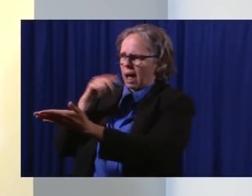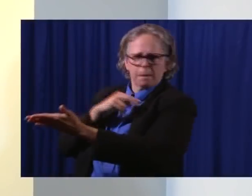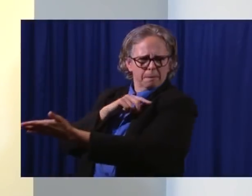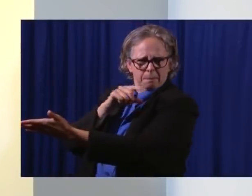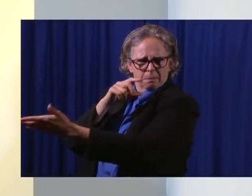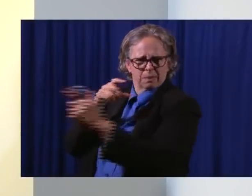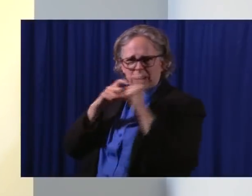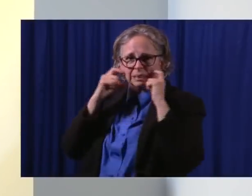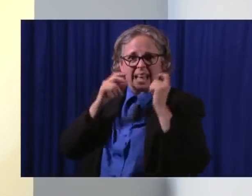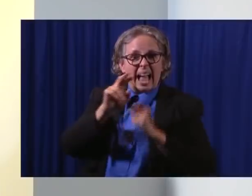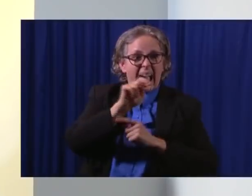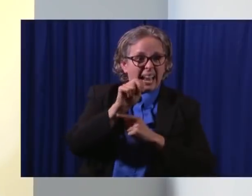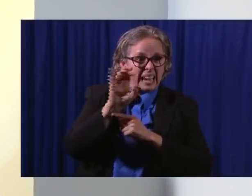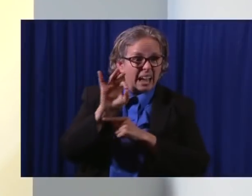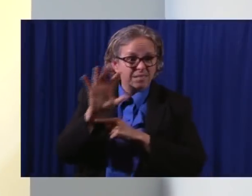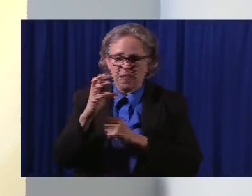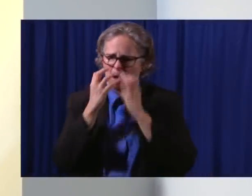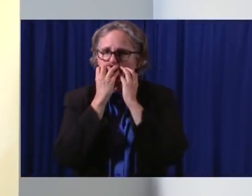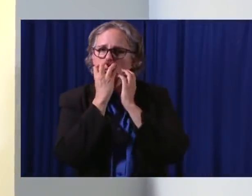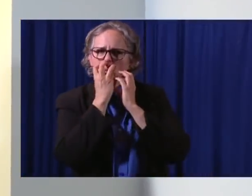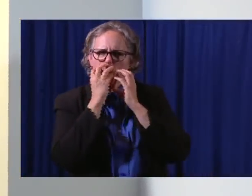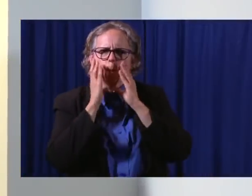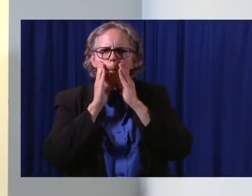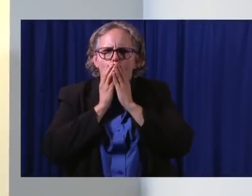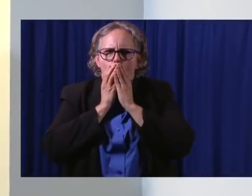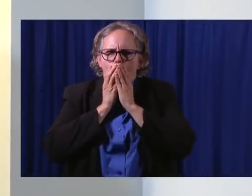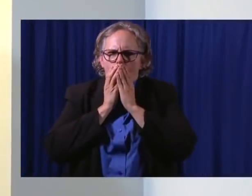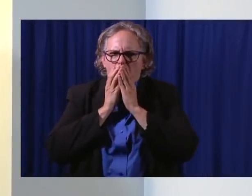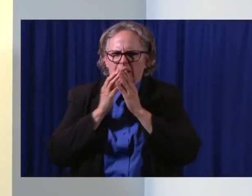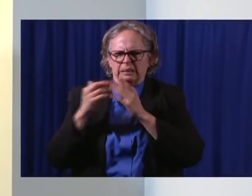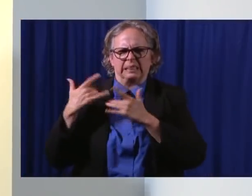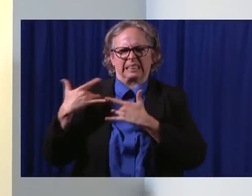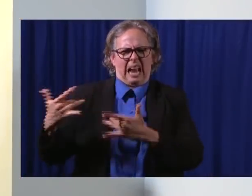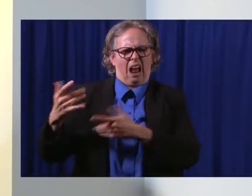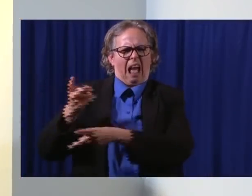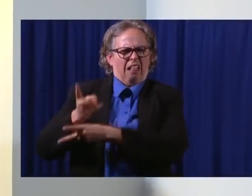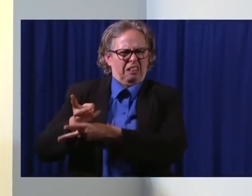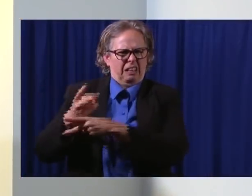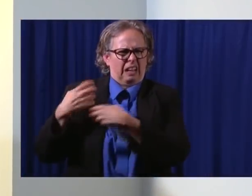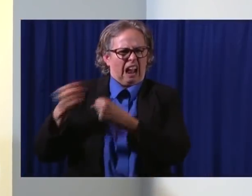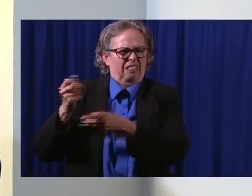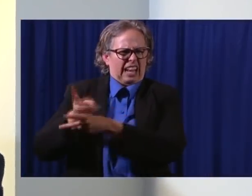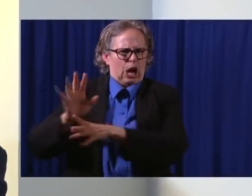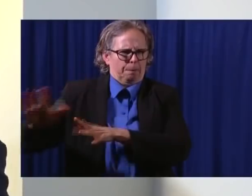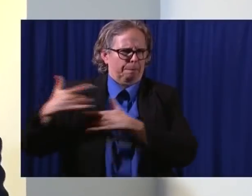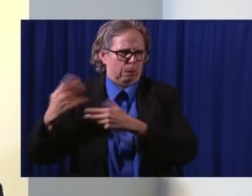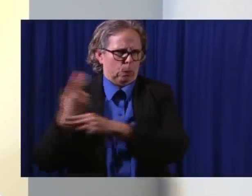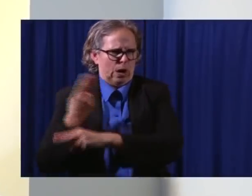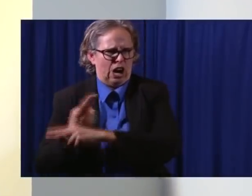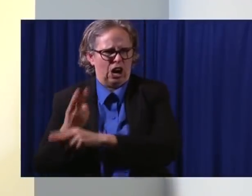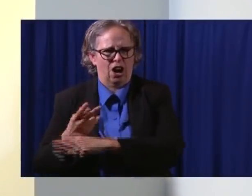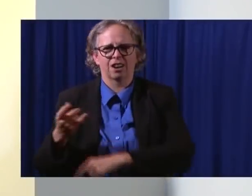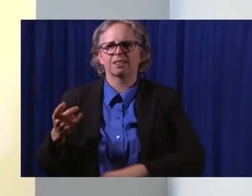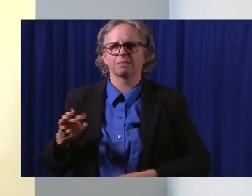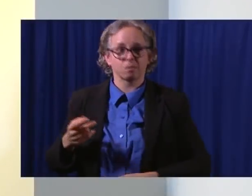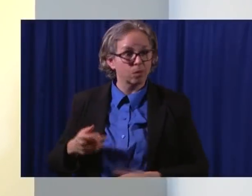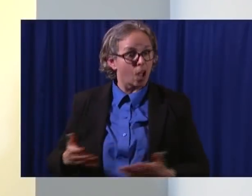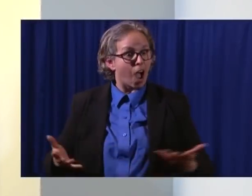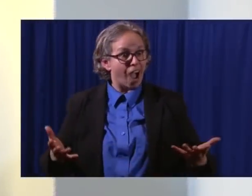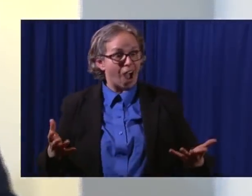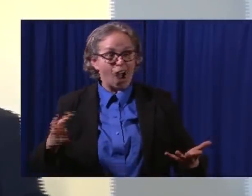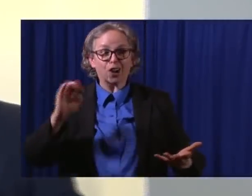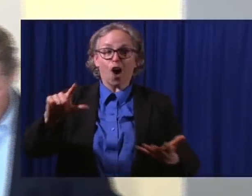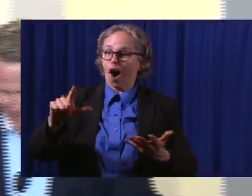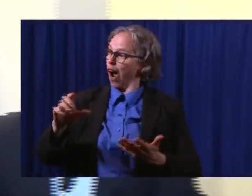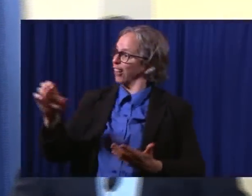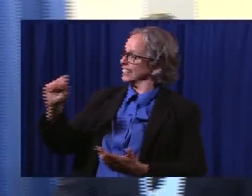These are mostly for folks who are in medical settings, and I believe we now have Carl